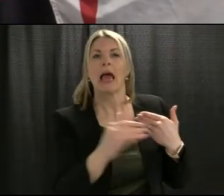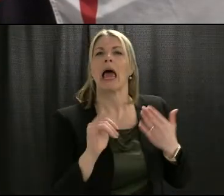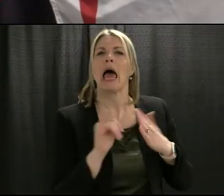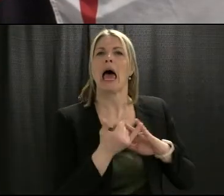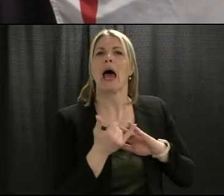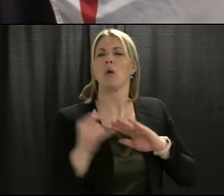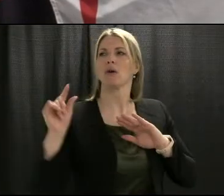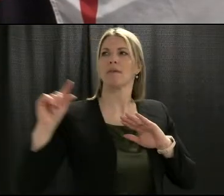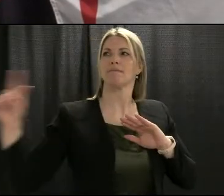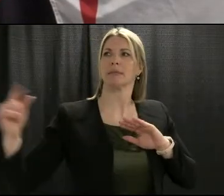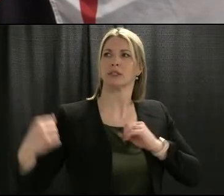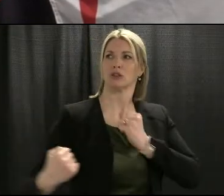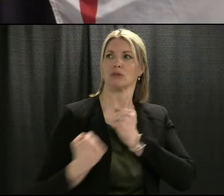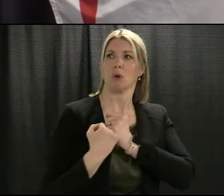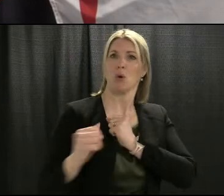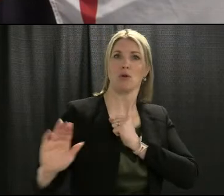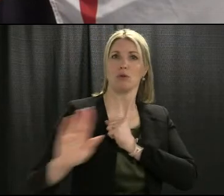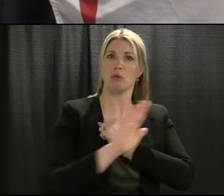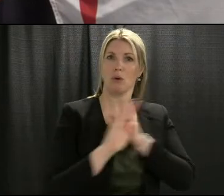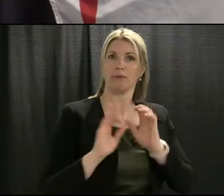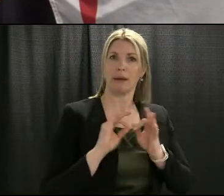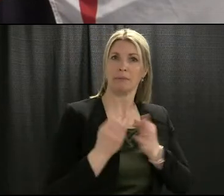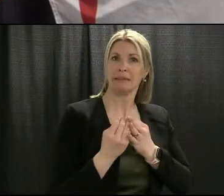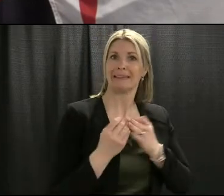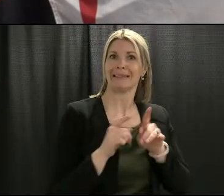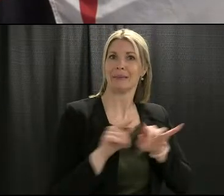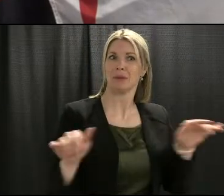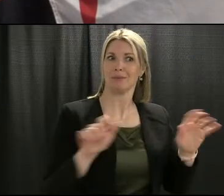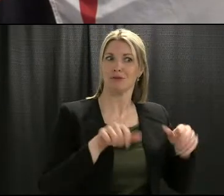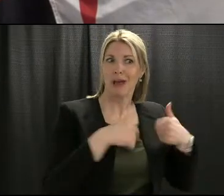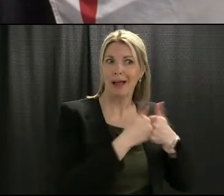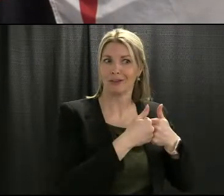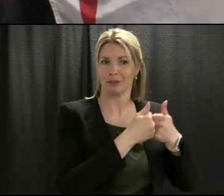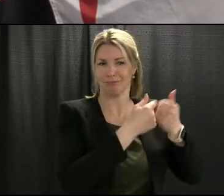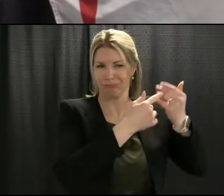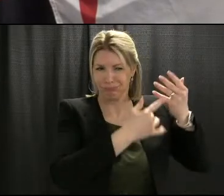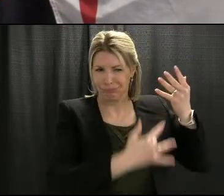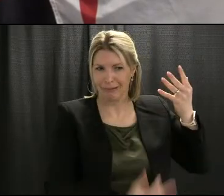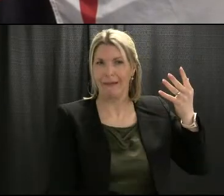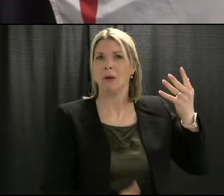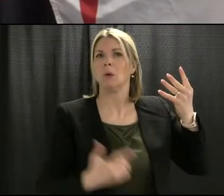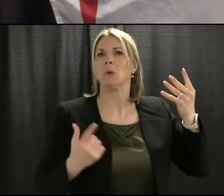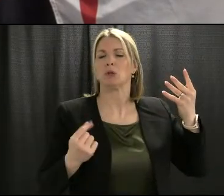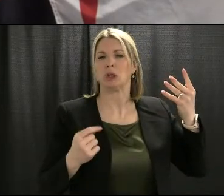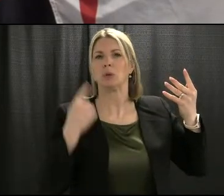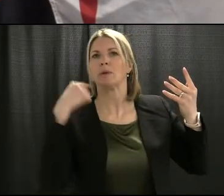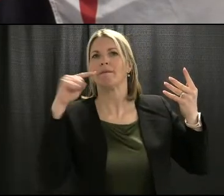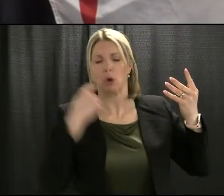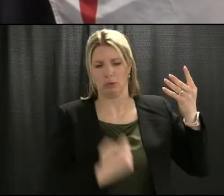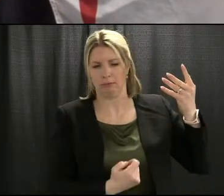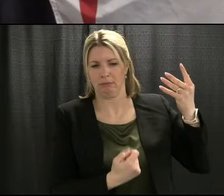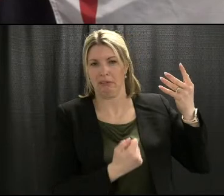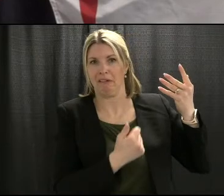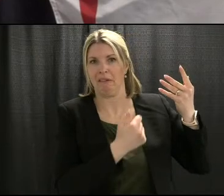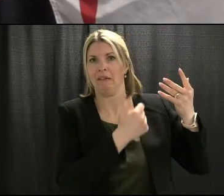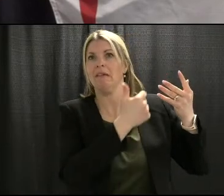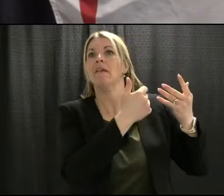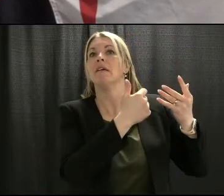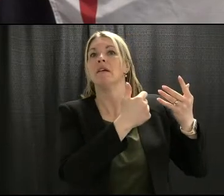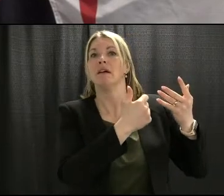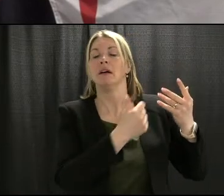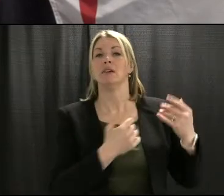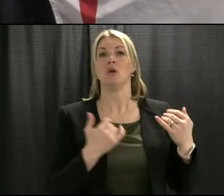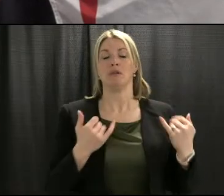healthcare challenges. This is something our team has been working on tirelessly over the last number of months. I want to take